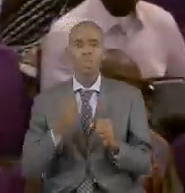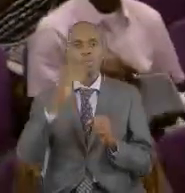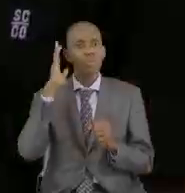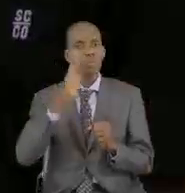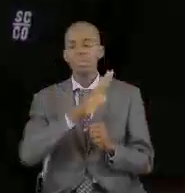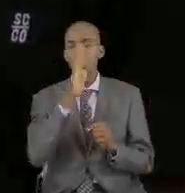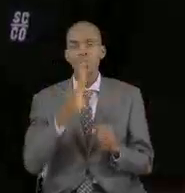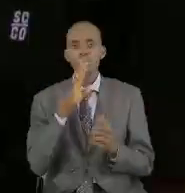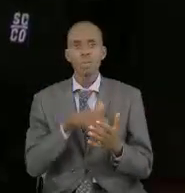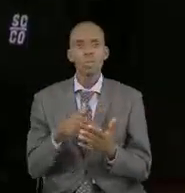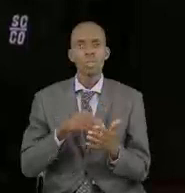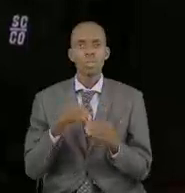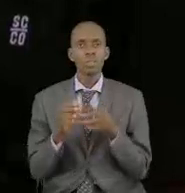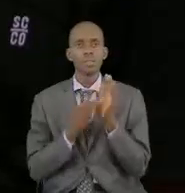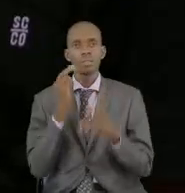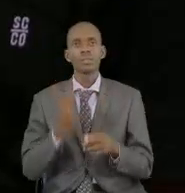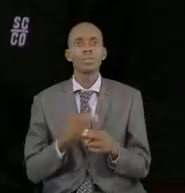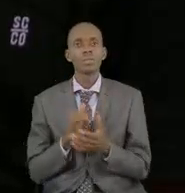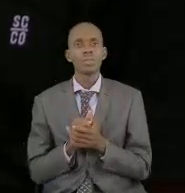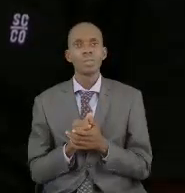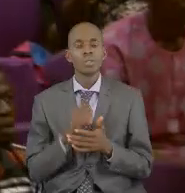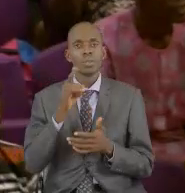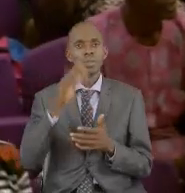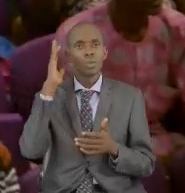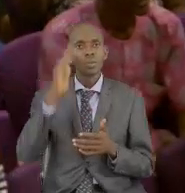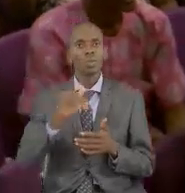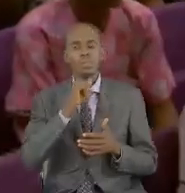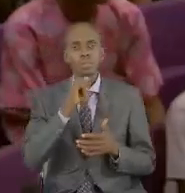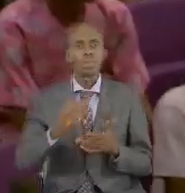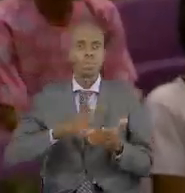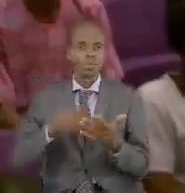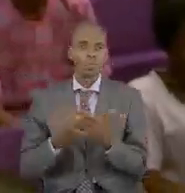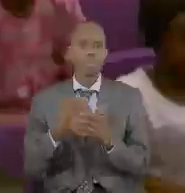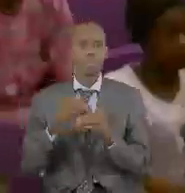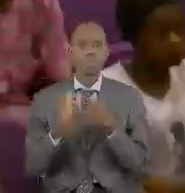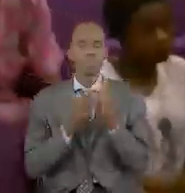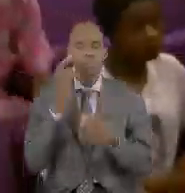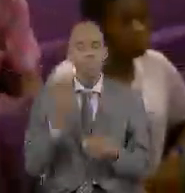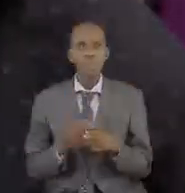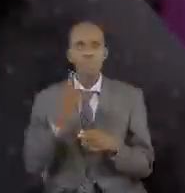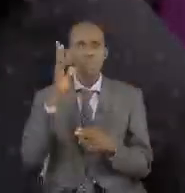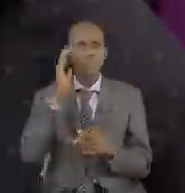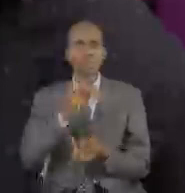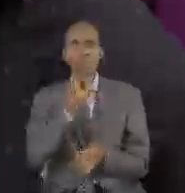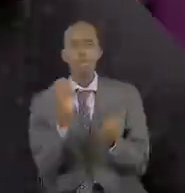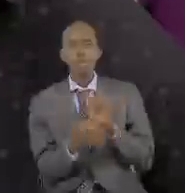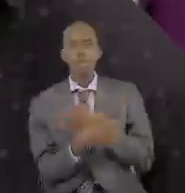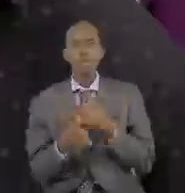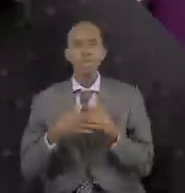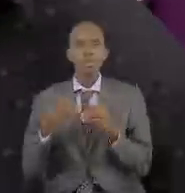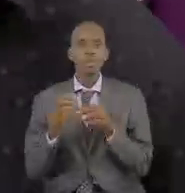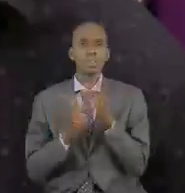weakened. You will not compromise. You will not turn back. You will